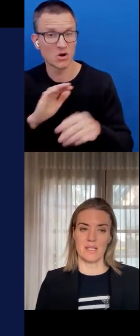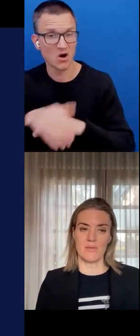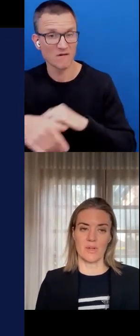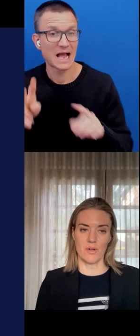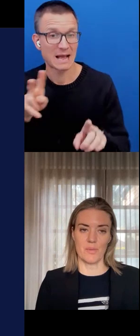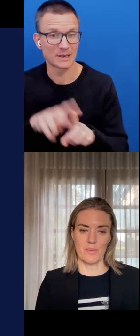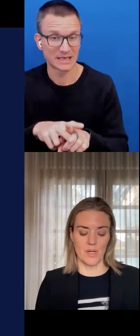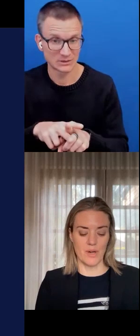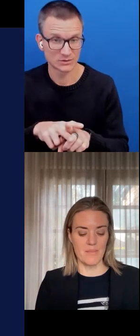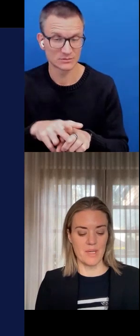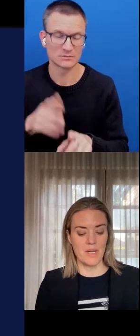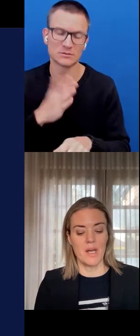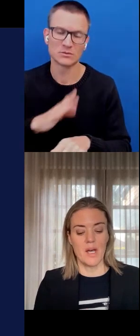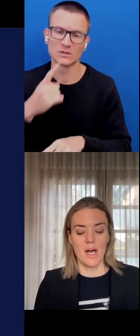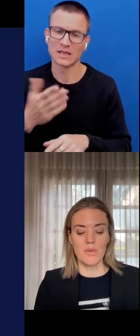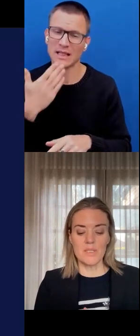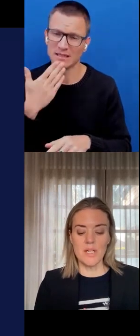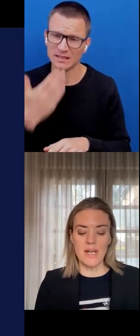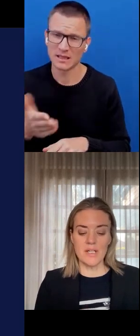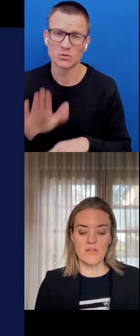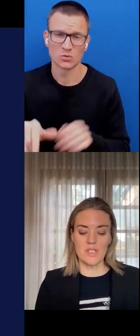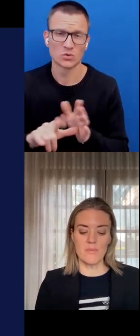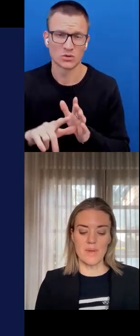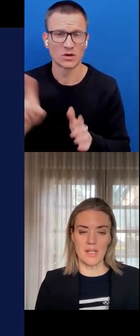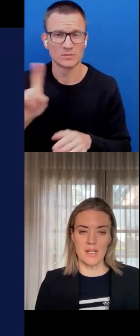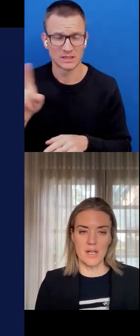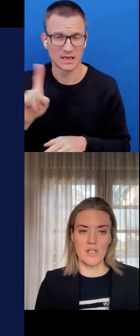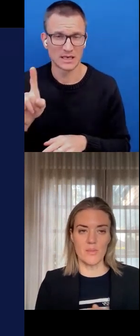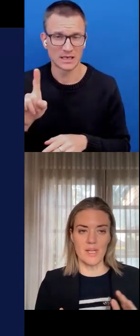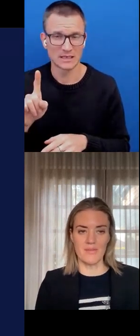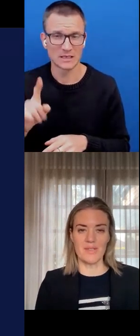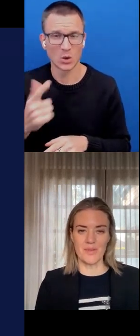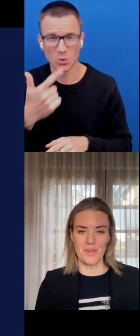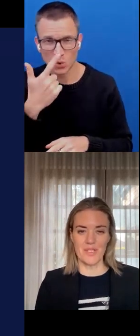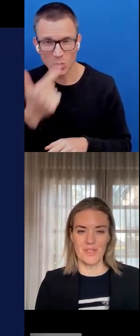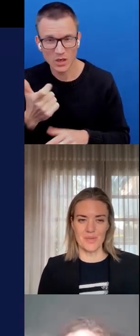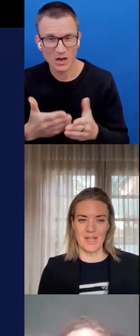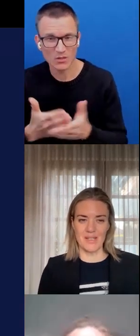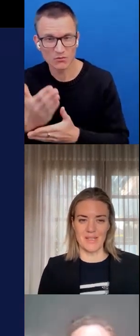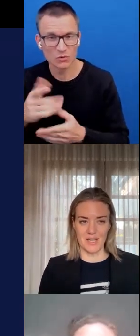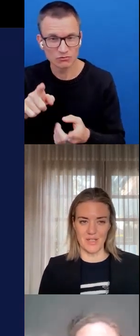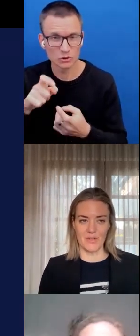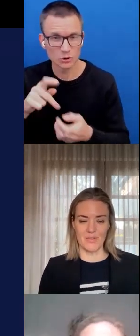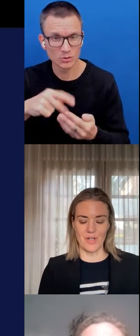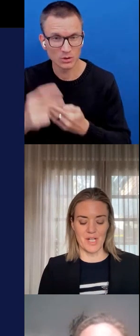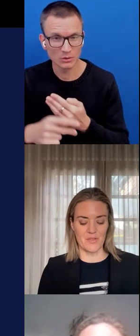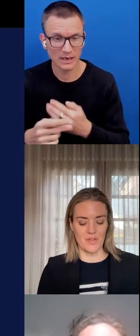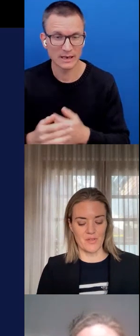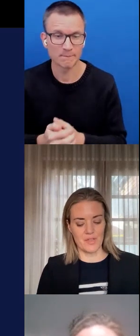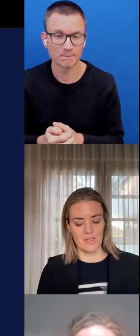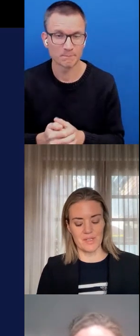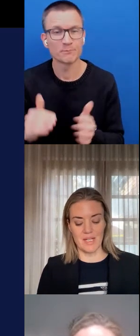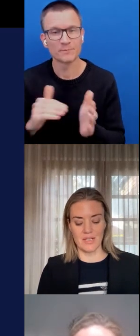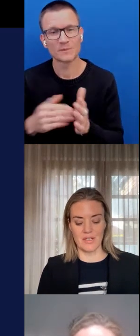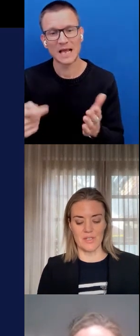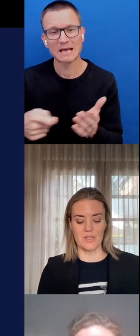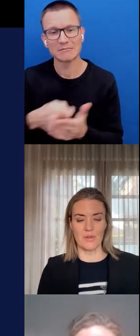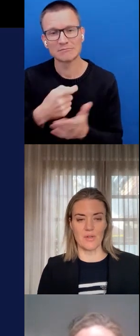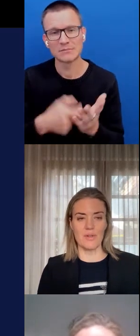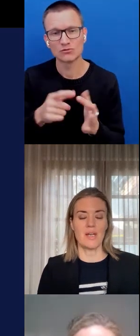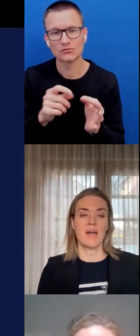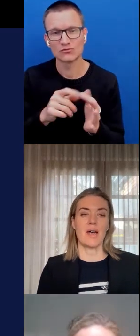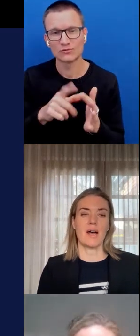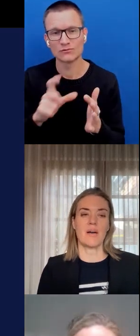very best in the recruitment program. I will now hand over to Rebecca. I know we have some questions already. Thank you very much for sending